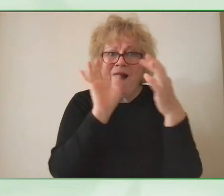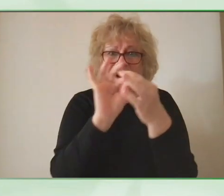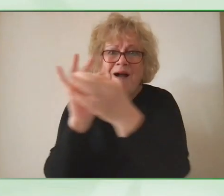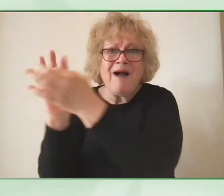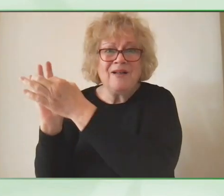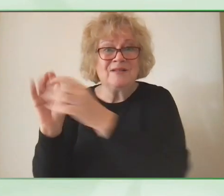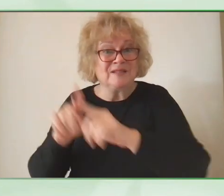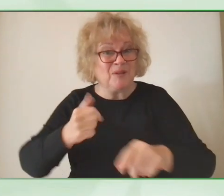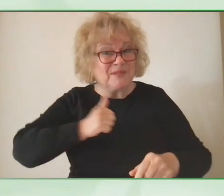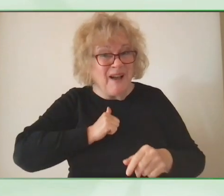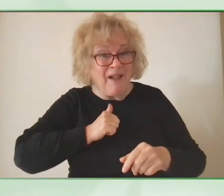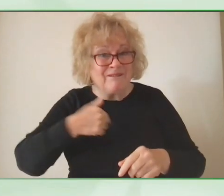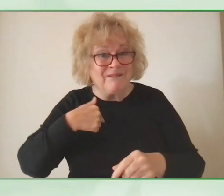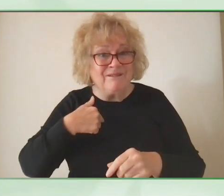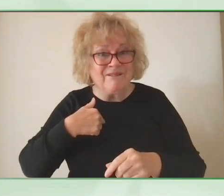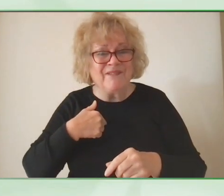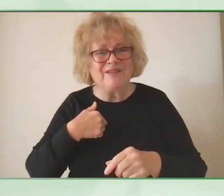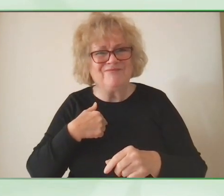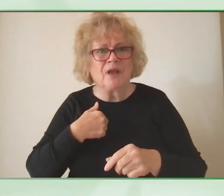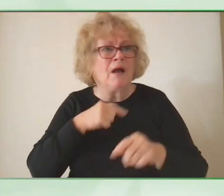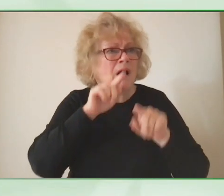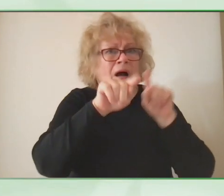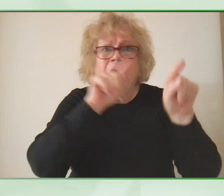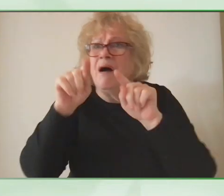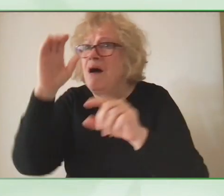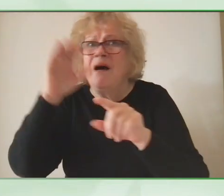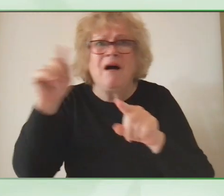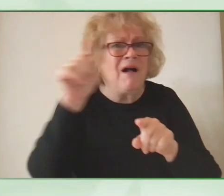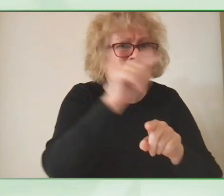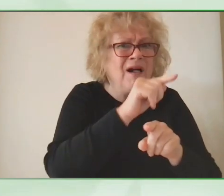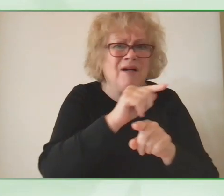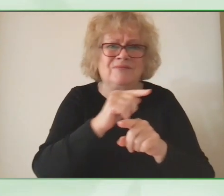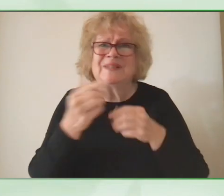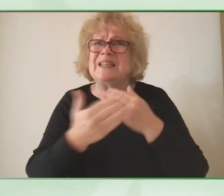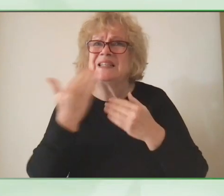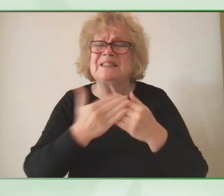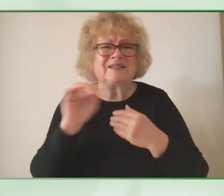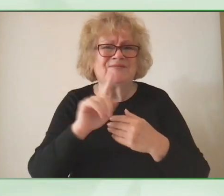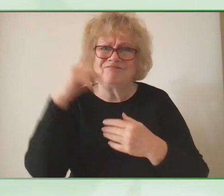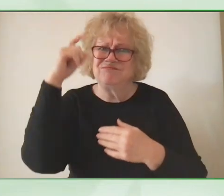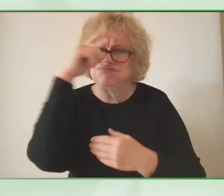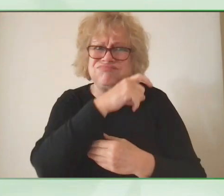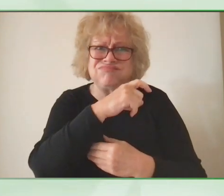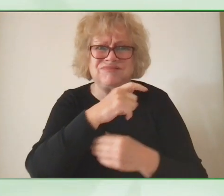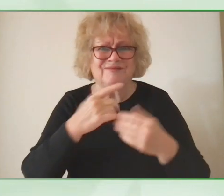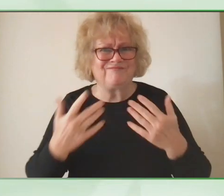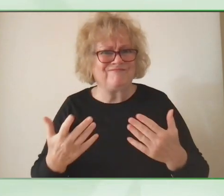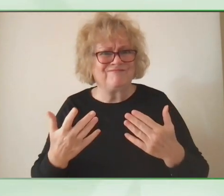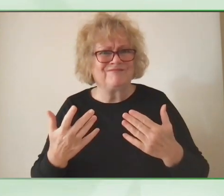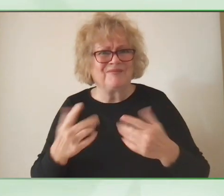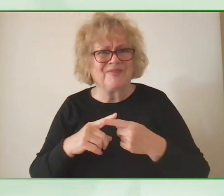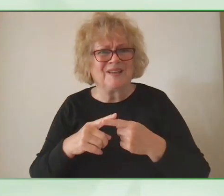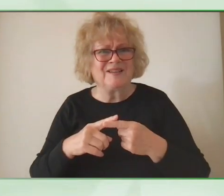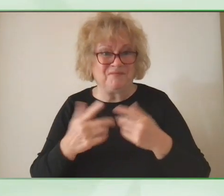really appreciated that point around the economic model and agreeing with both sides of the market that you have to think